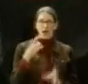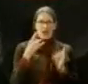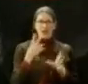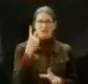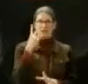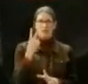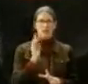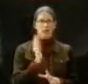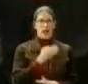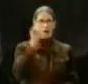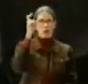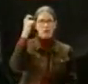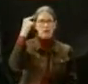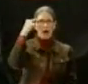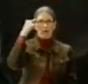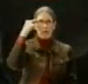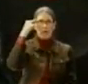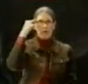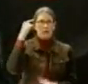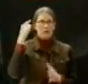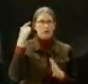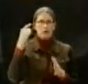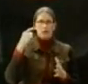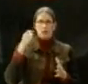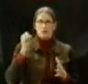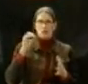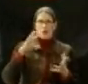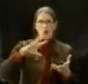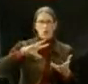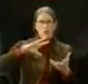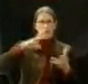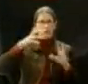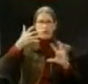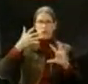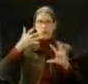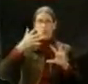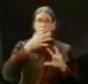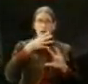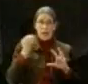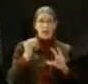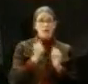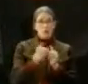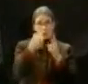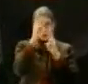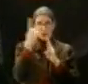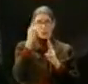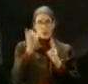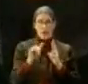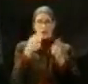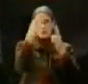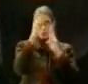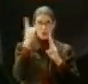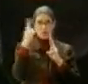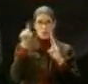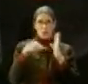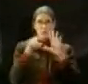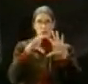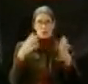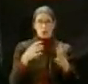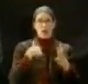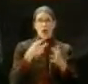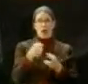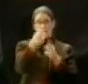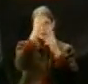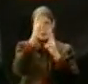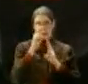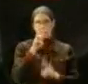see our government put into turmoil. And out of respect for that, out of respect for this body, I respectfully withdraw